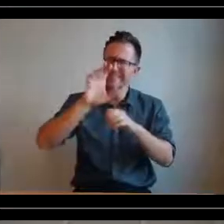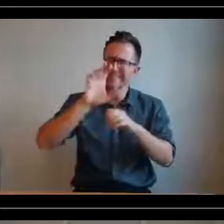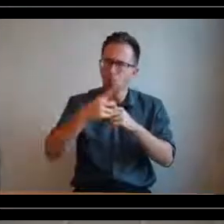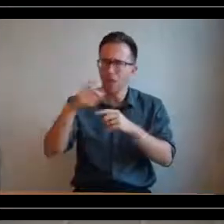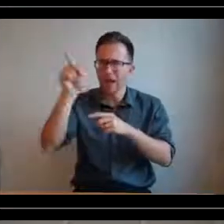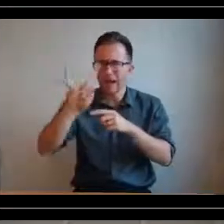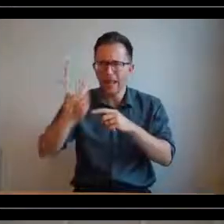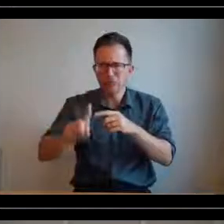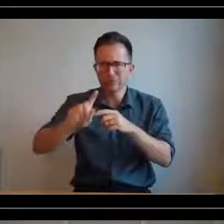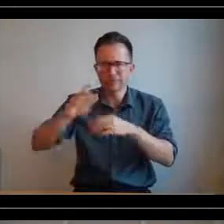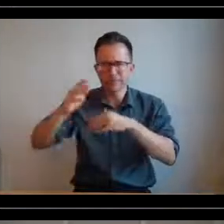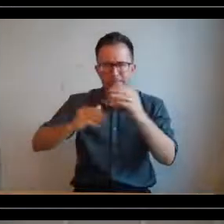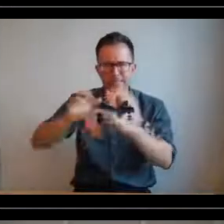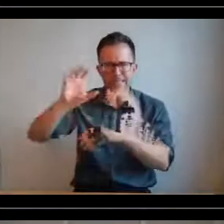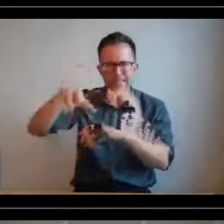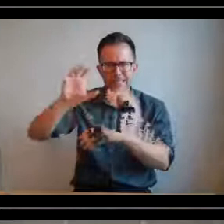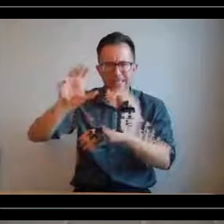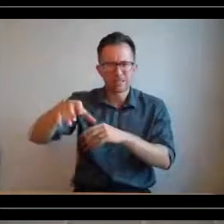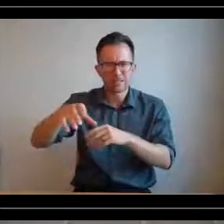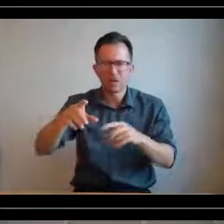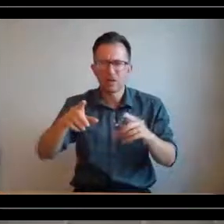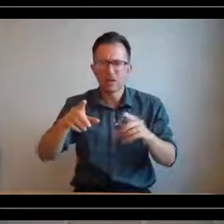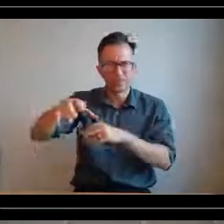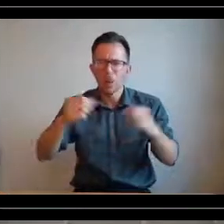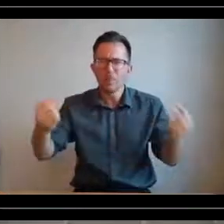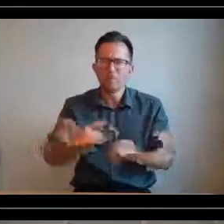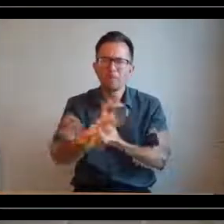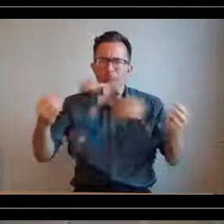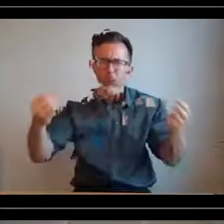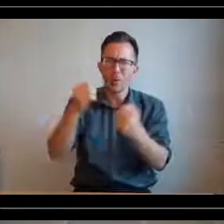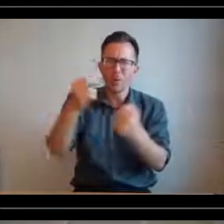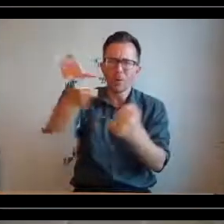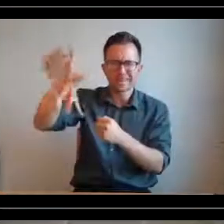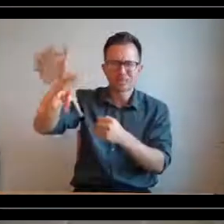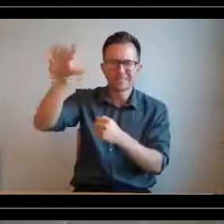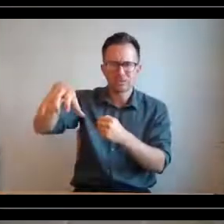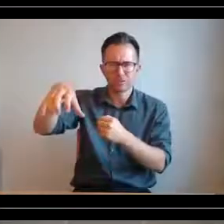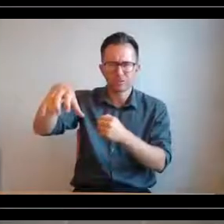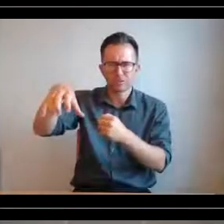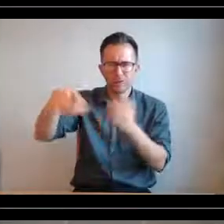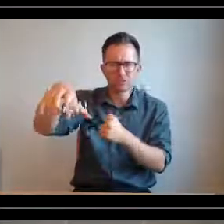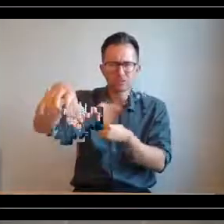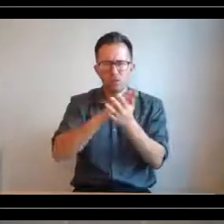if you can help with this. What's the size of the power station at the top of Thong Lane?